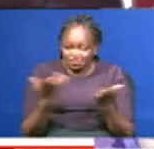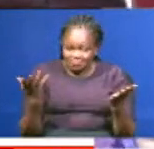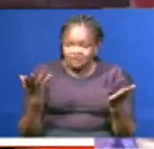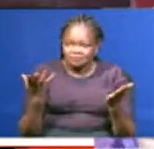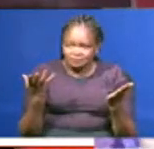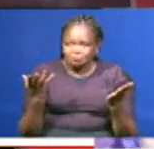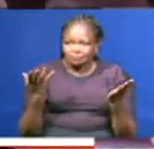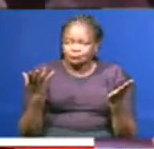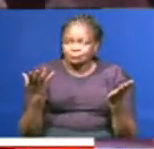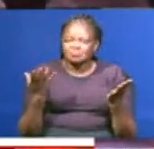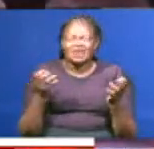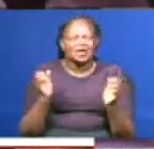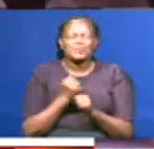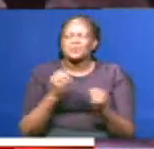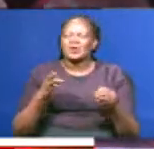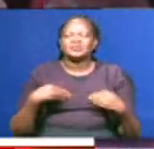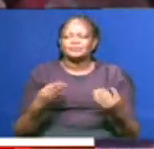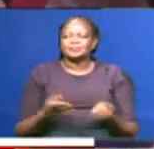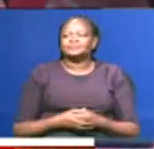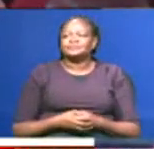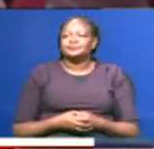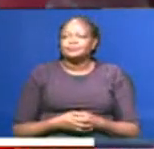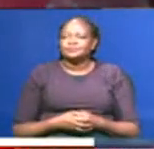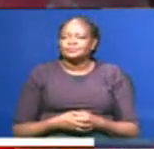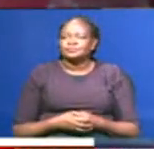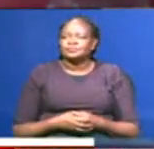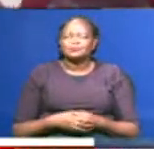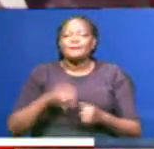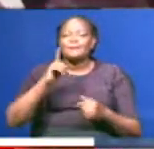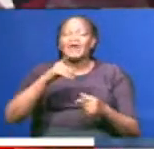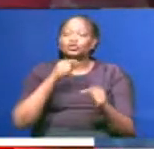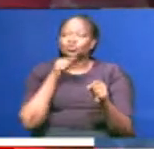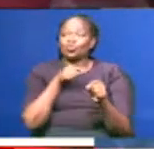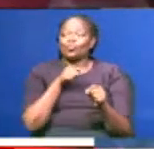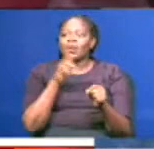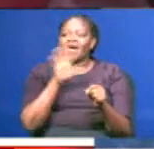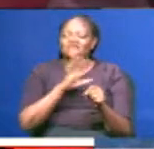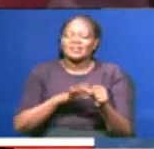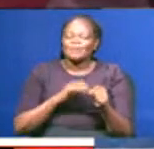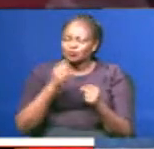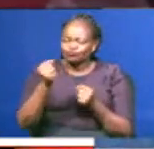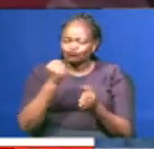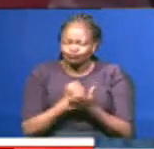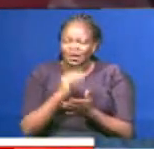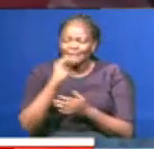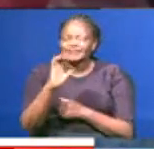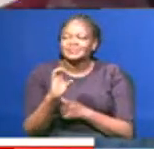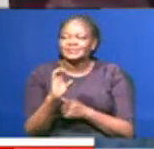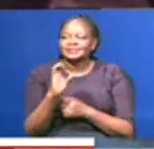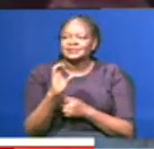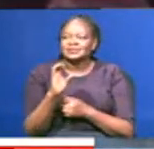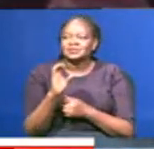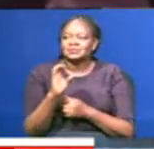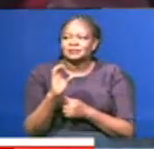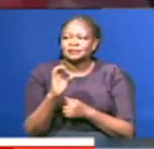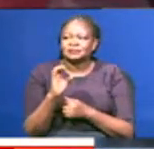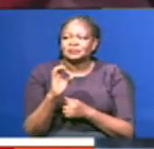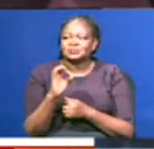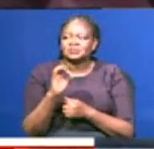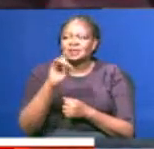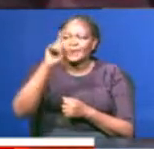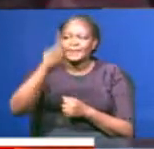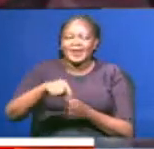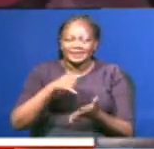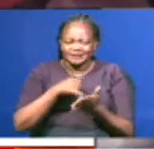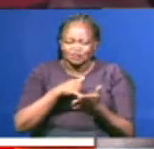mambo haya atukubali. Asitishe mambo ya recruitment ya IEBC. Ahusishe